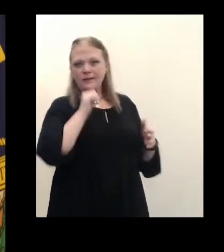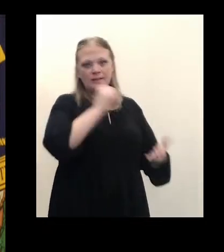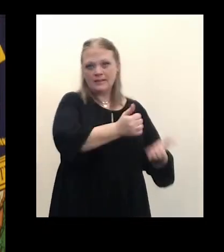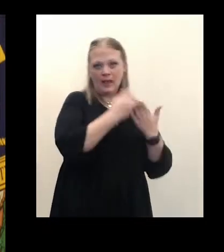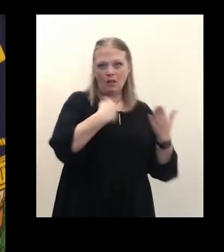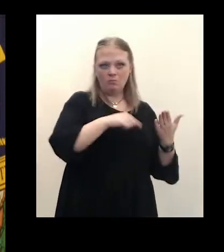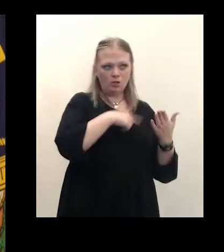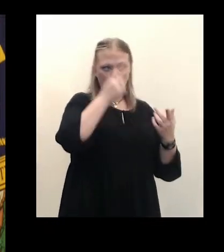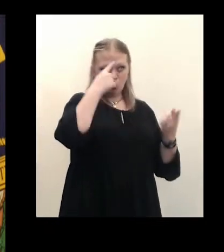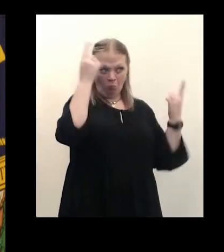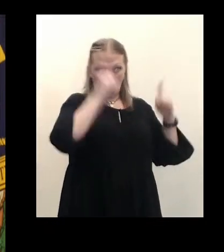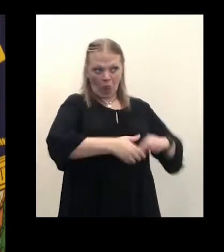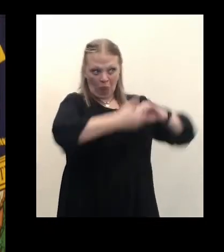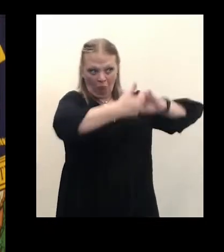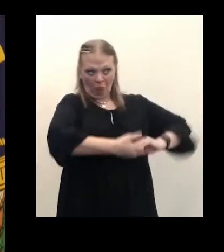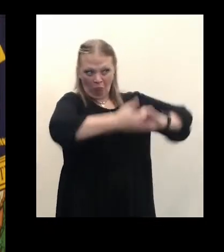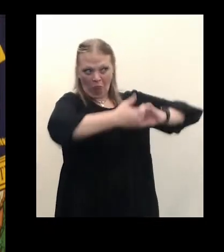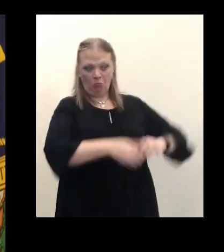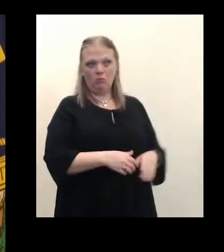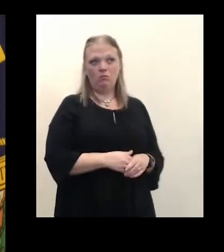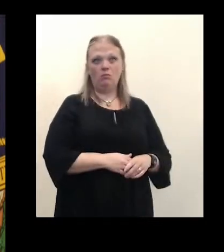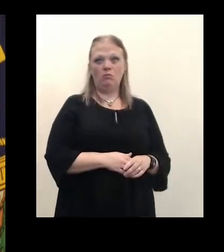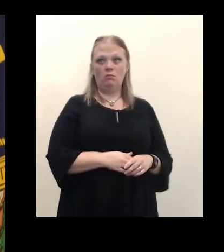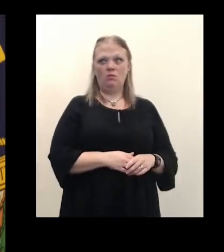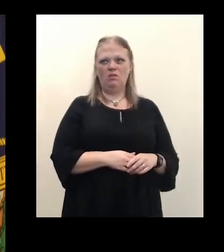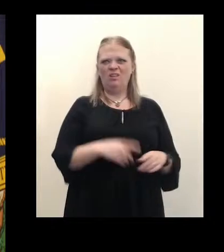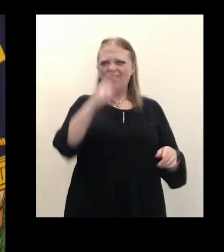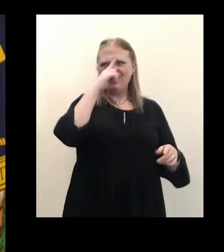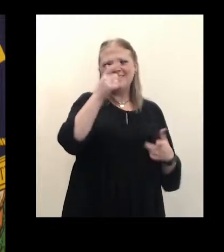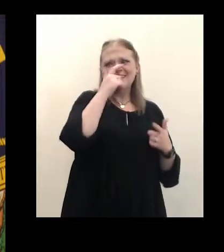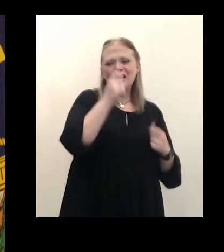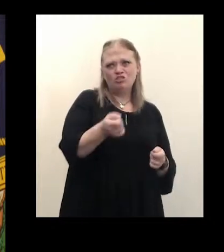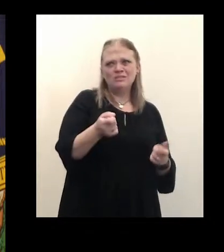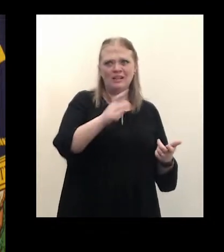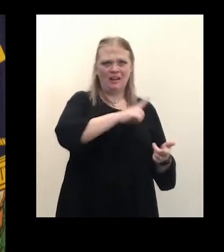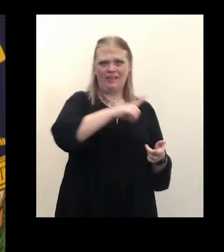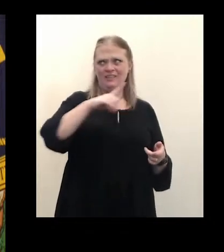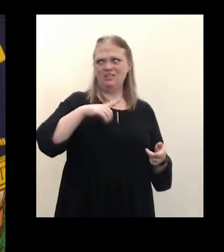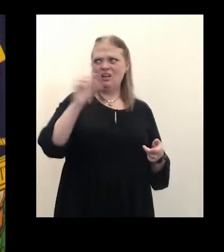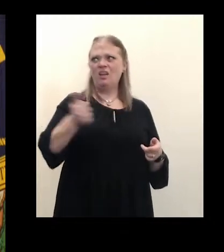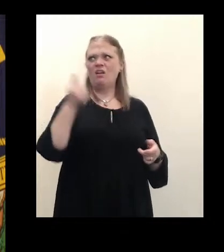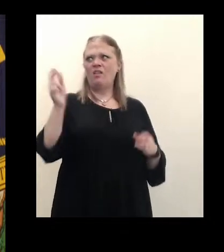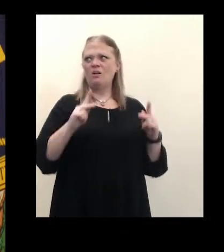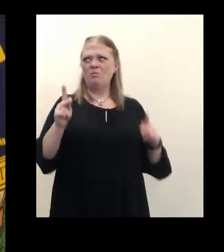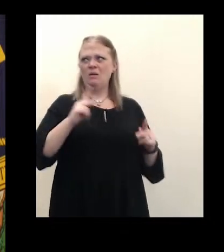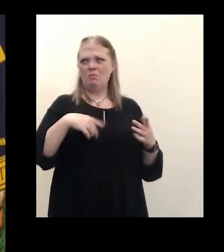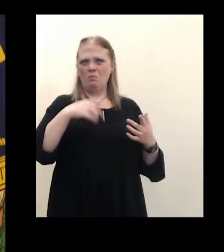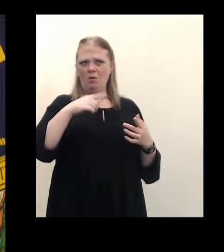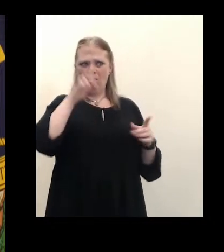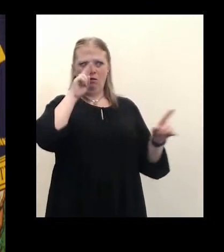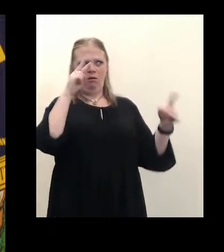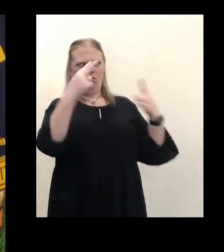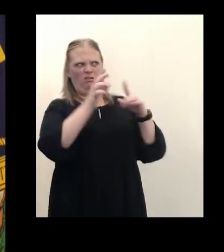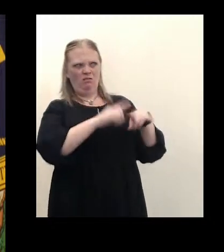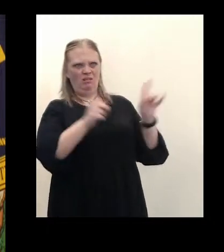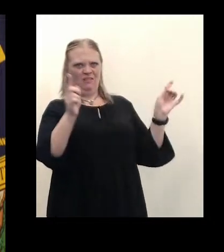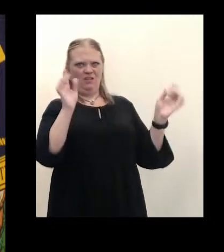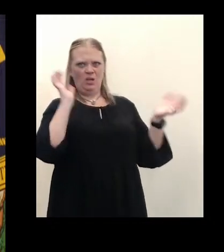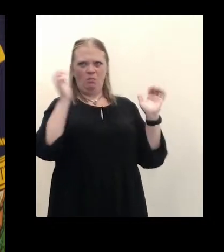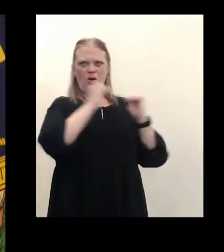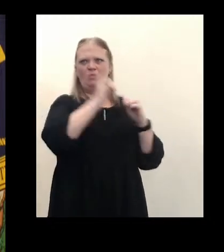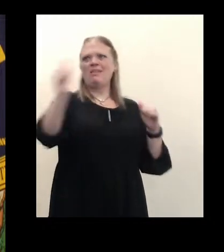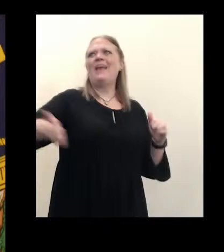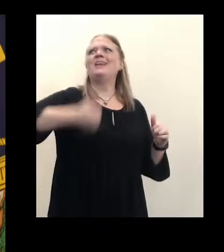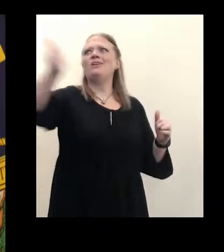done. I find it interesting that the legislature and others are treating this differently than every other agreement that we enter